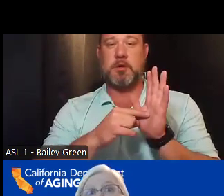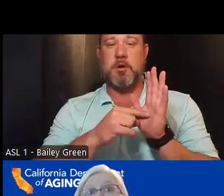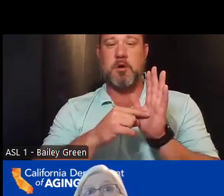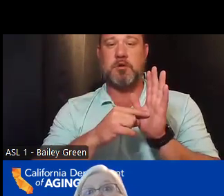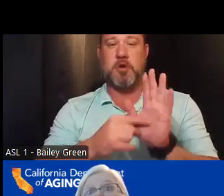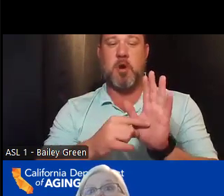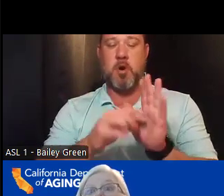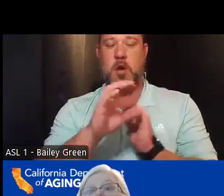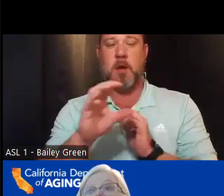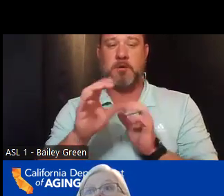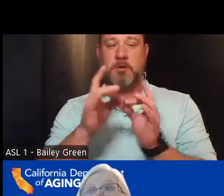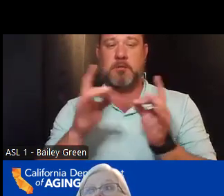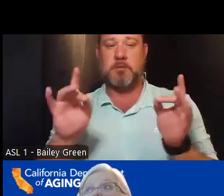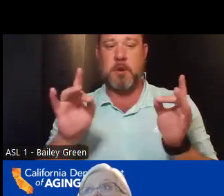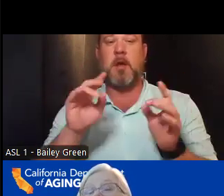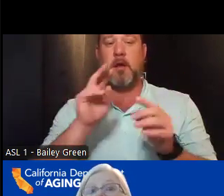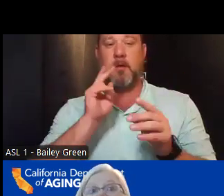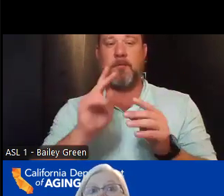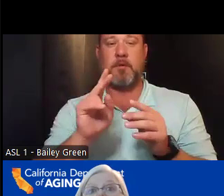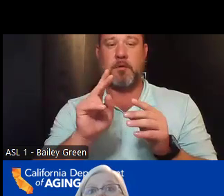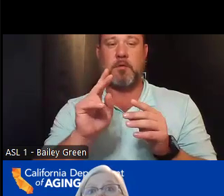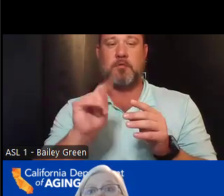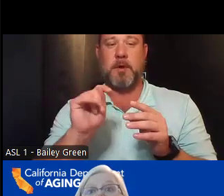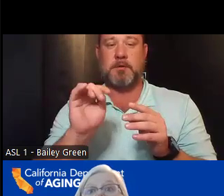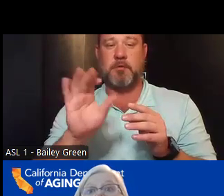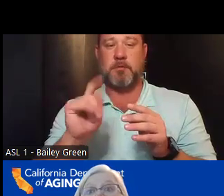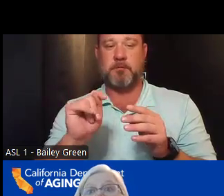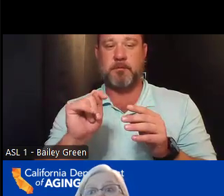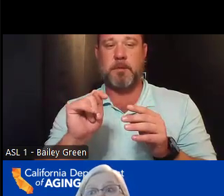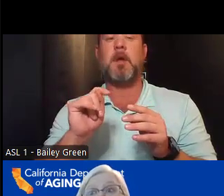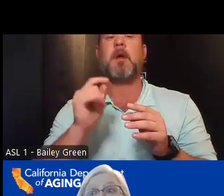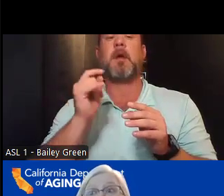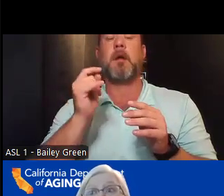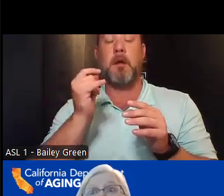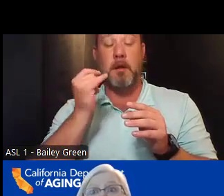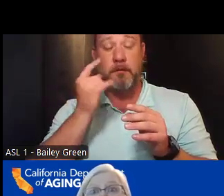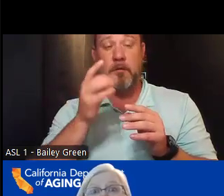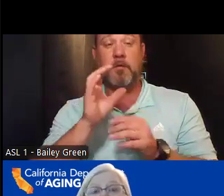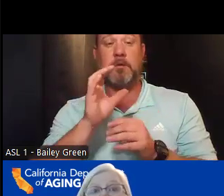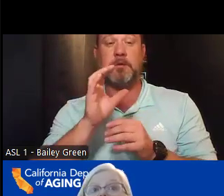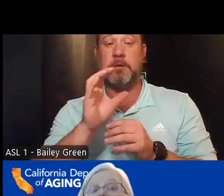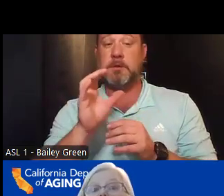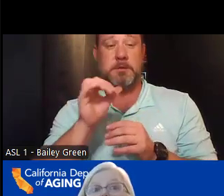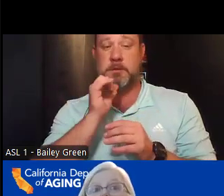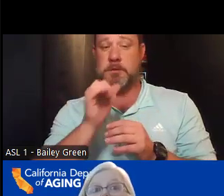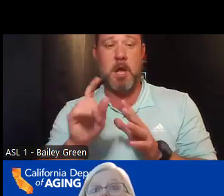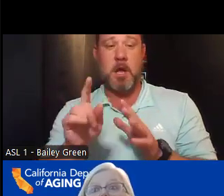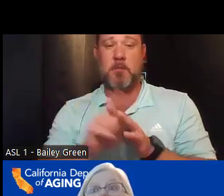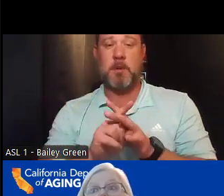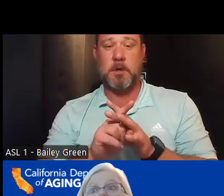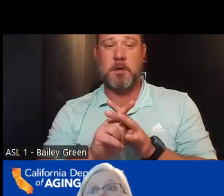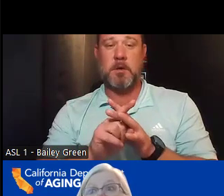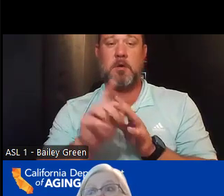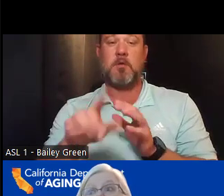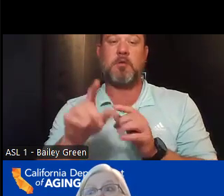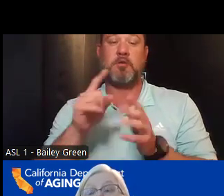and View Transcript. So feel free to enable that if you'd like. And if your CC icon does not